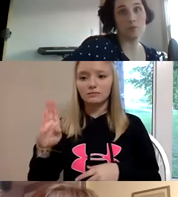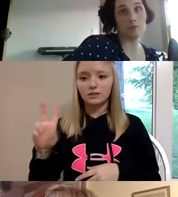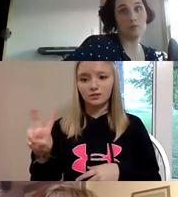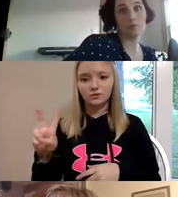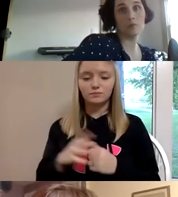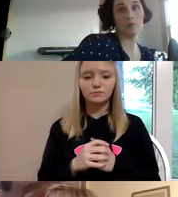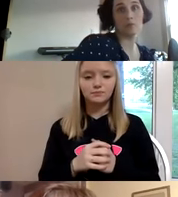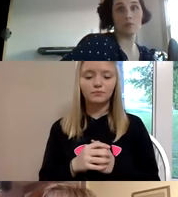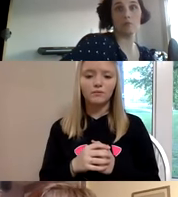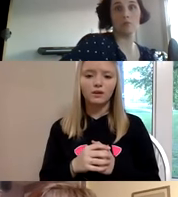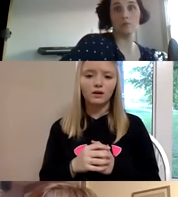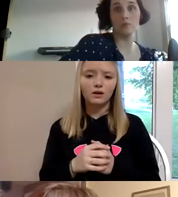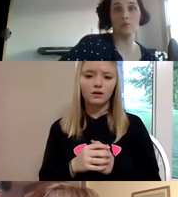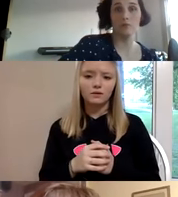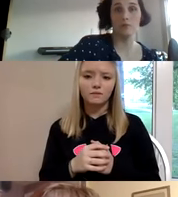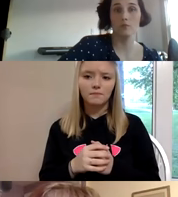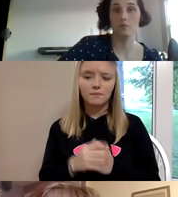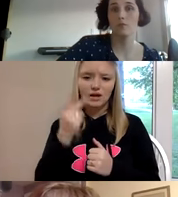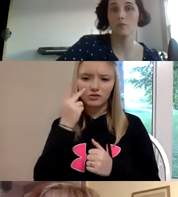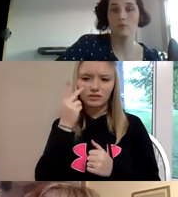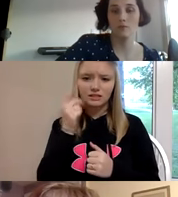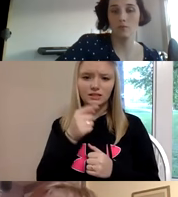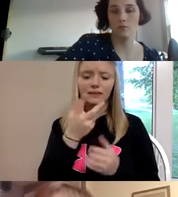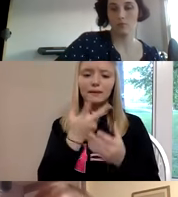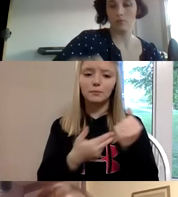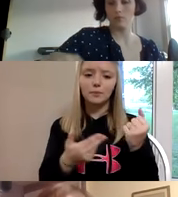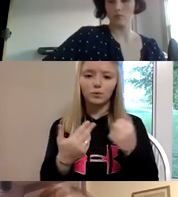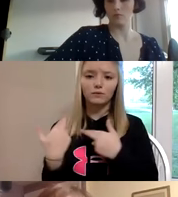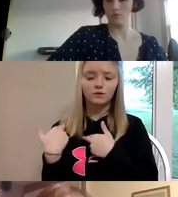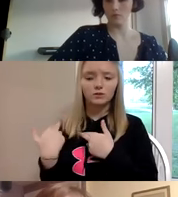see, they are responsible for,